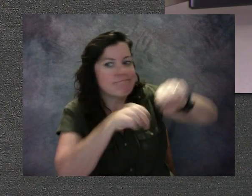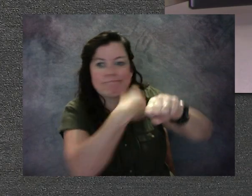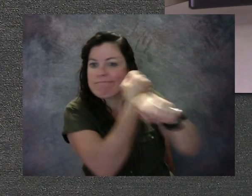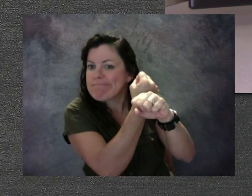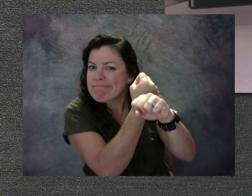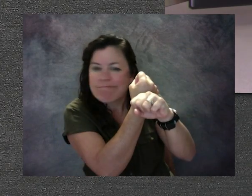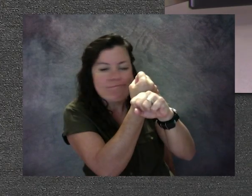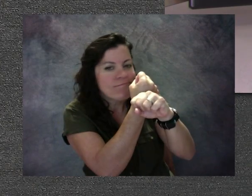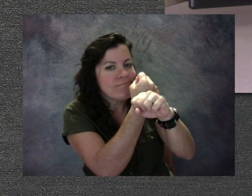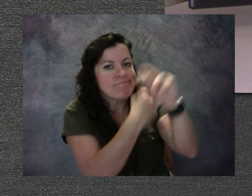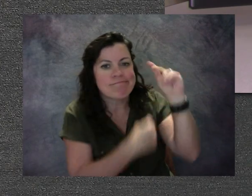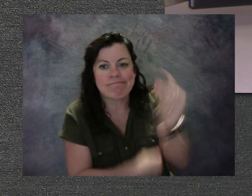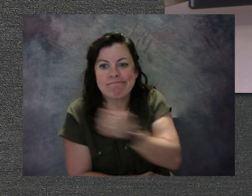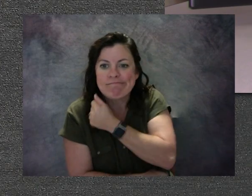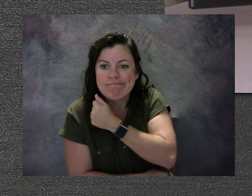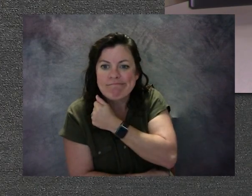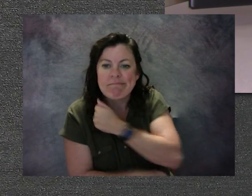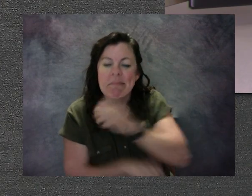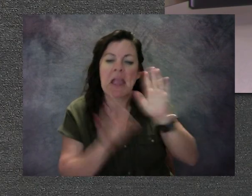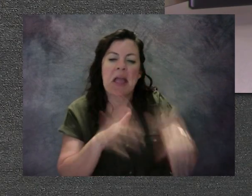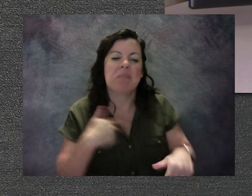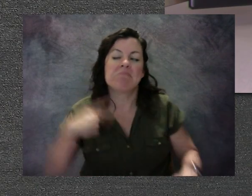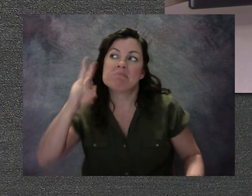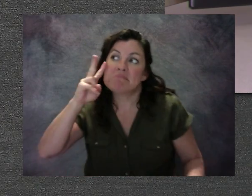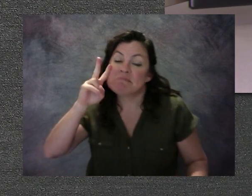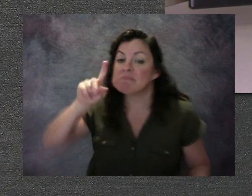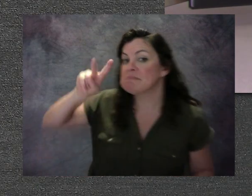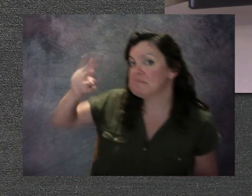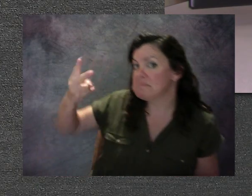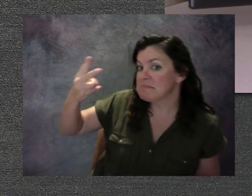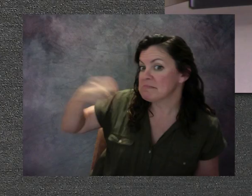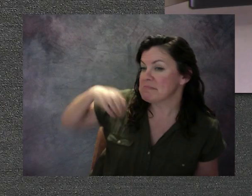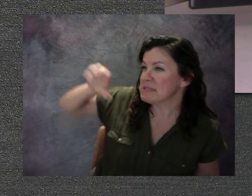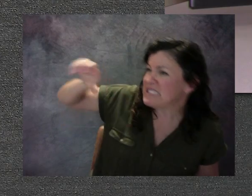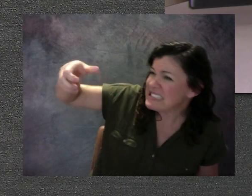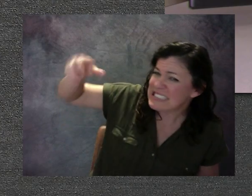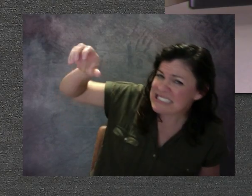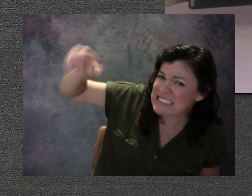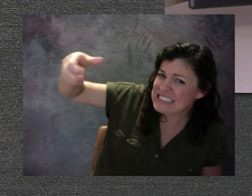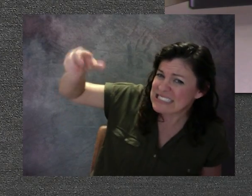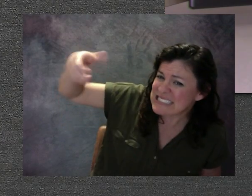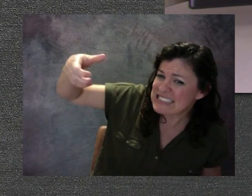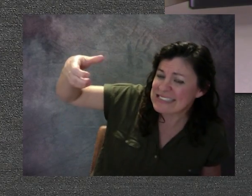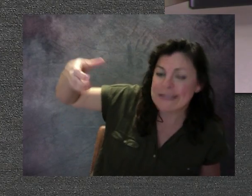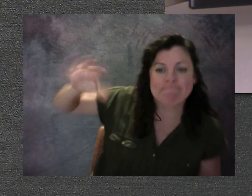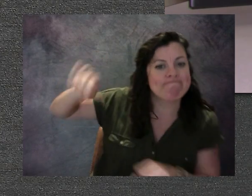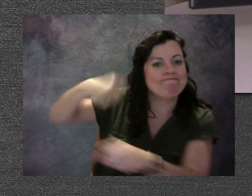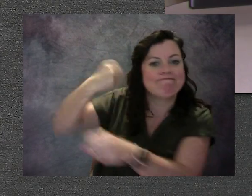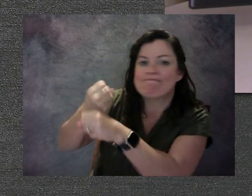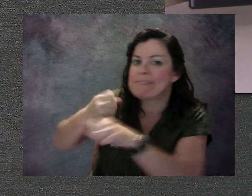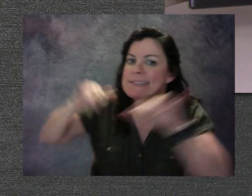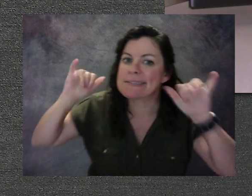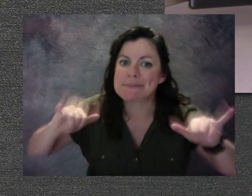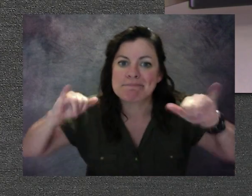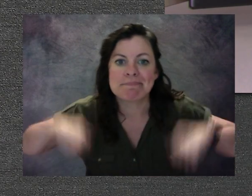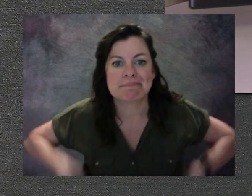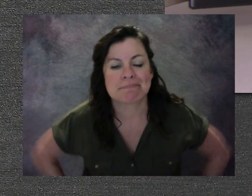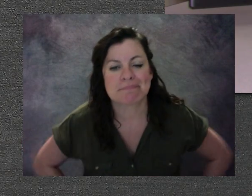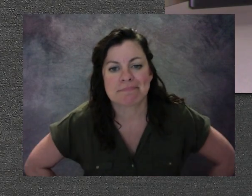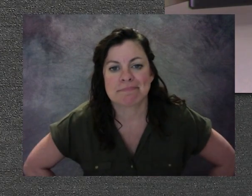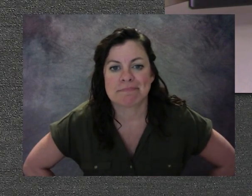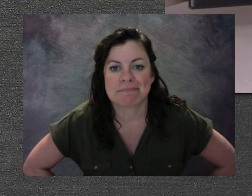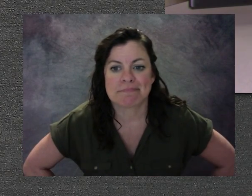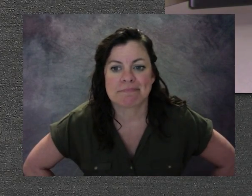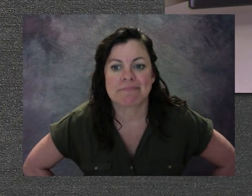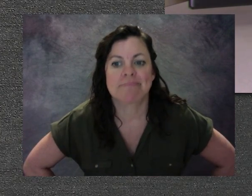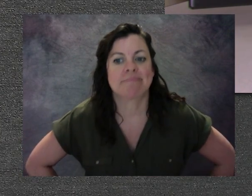And I decided, well, maybe the other door's open. So I tried to open that door, but it was also locked. So I said, well, I guess I'll